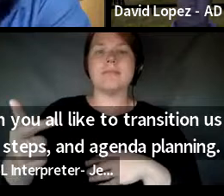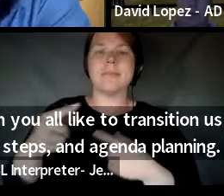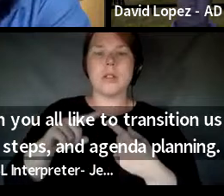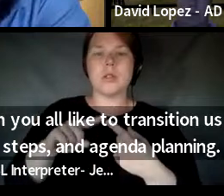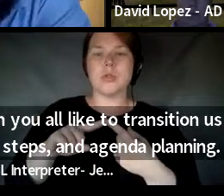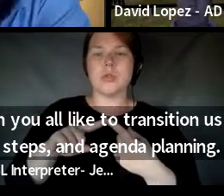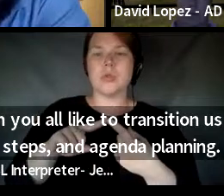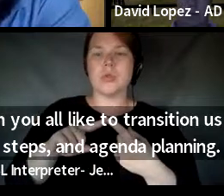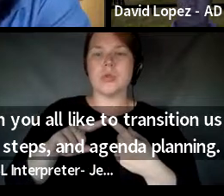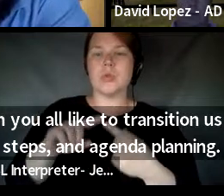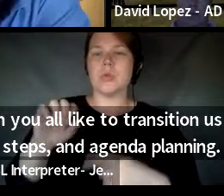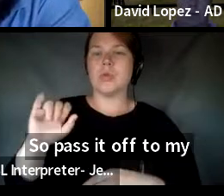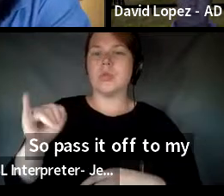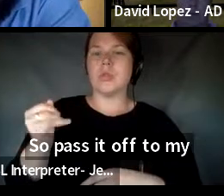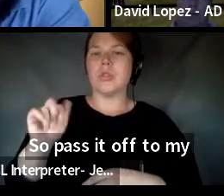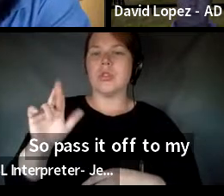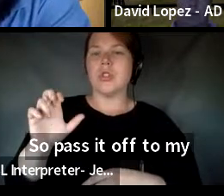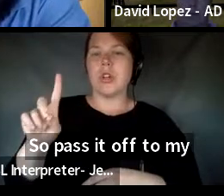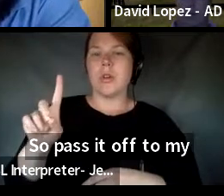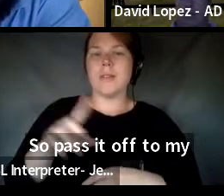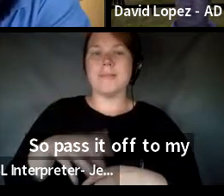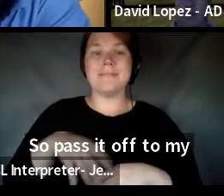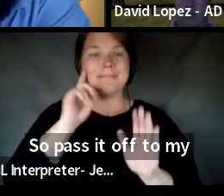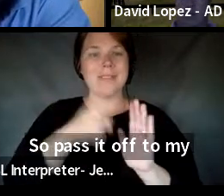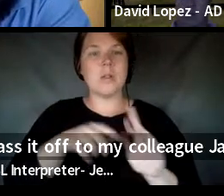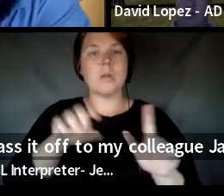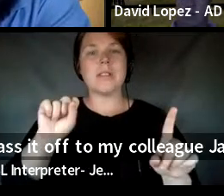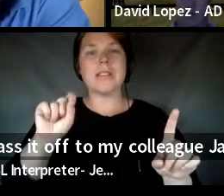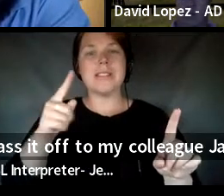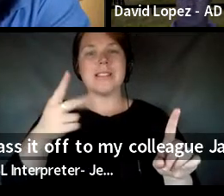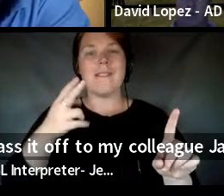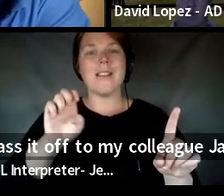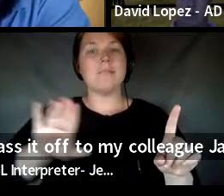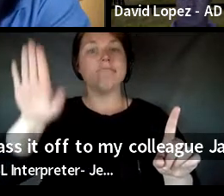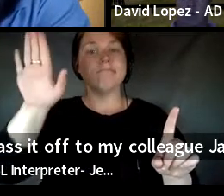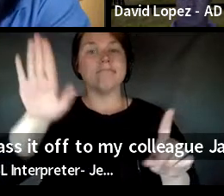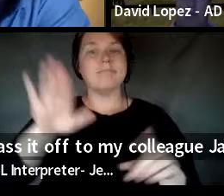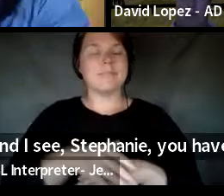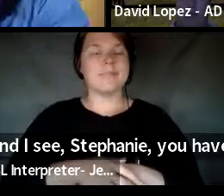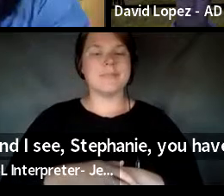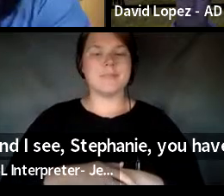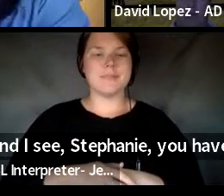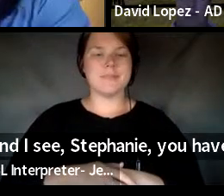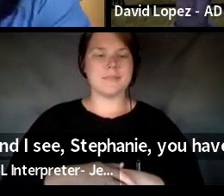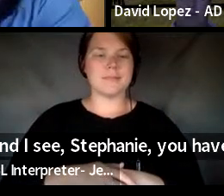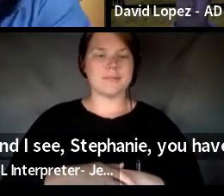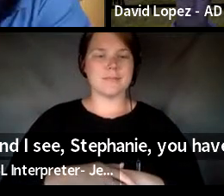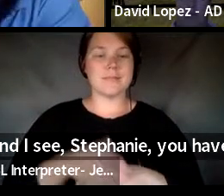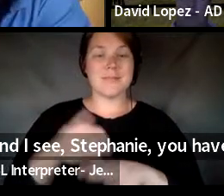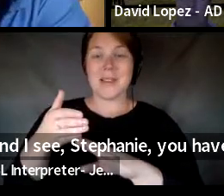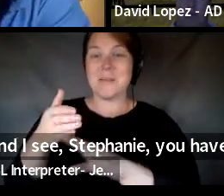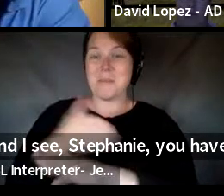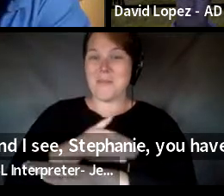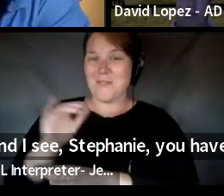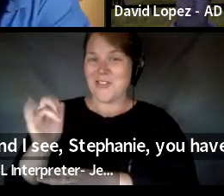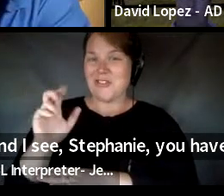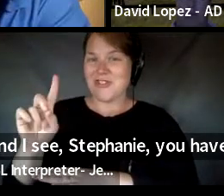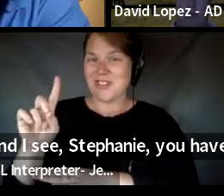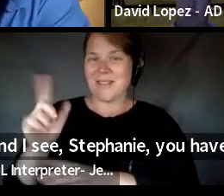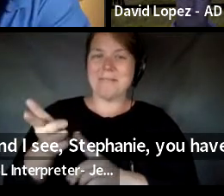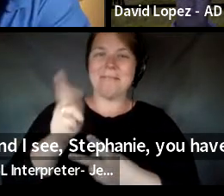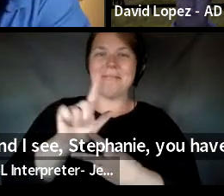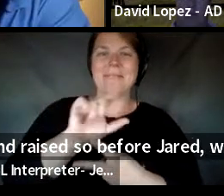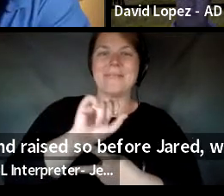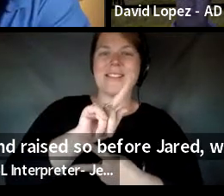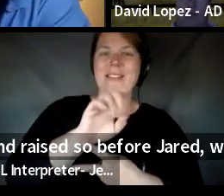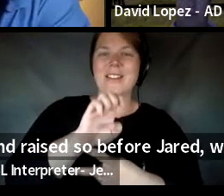my colleague Jared. And I see Stephanie, you have your hand raised. So before Jared, we'll take it to Stephanie. This